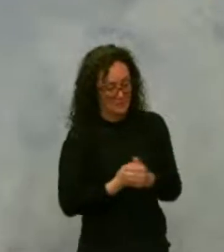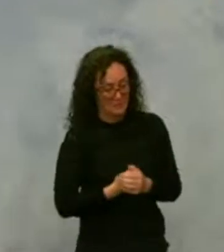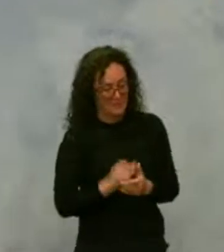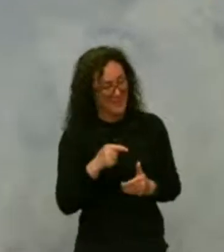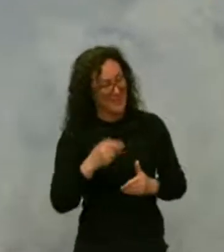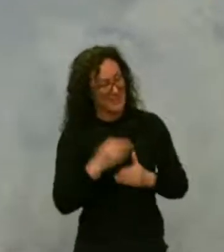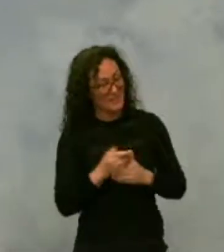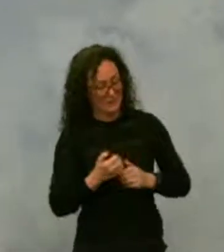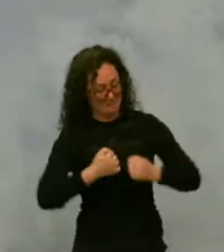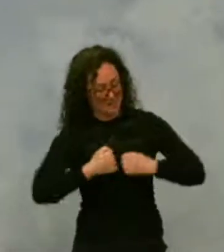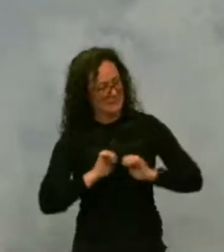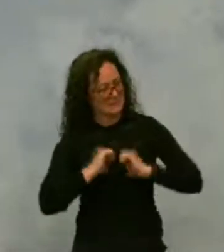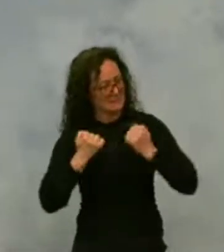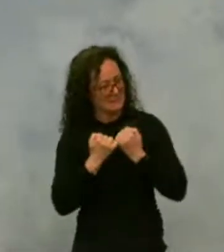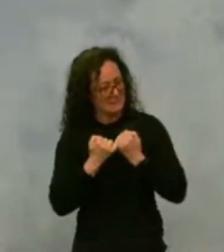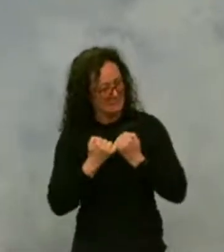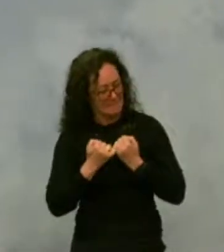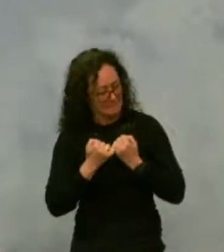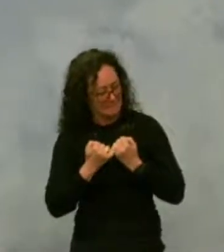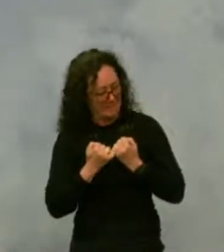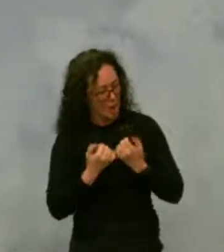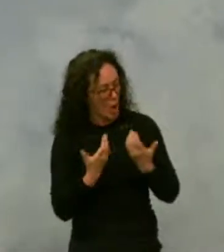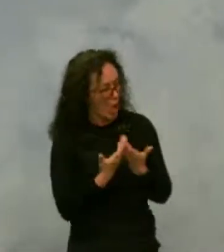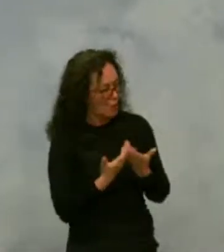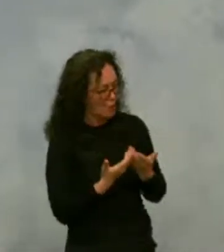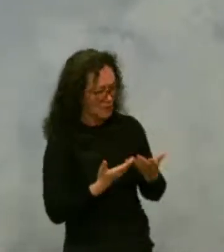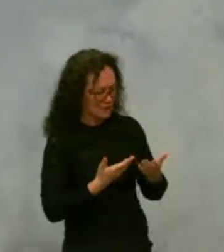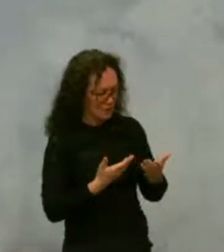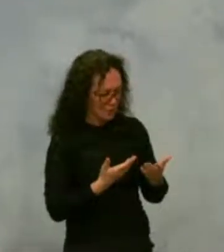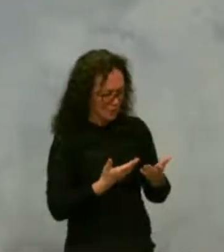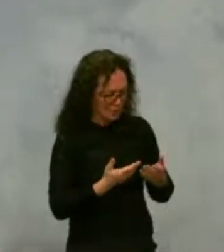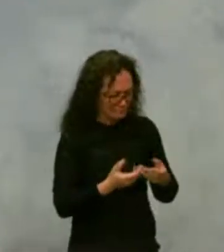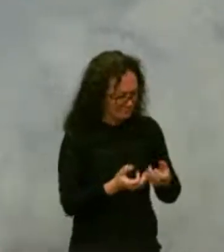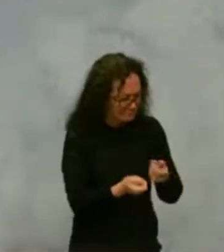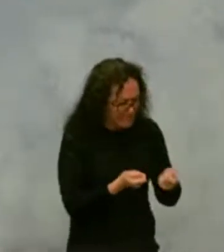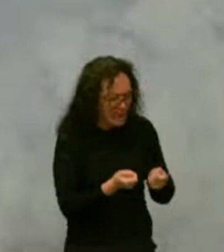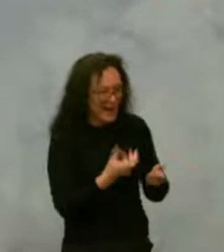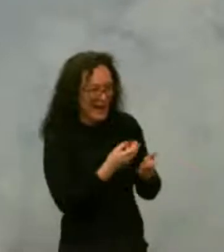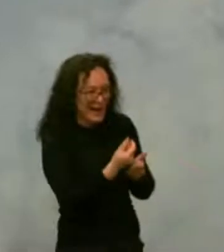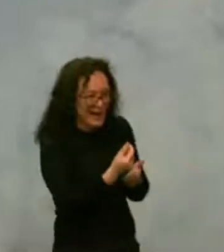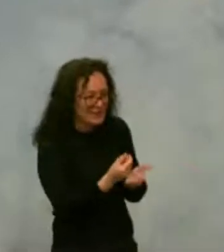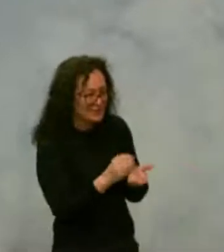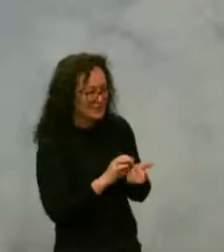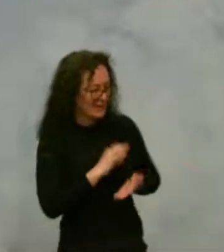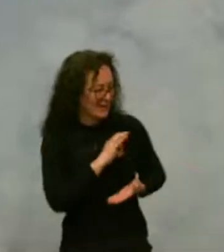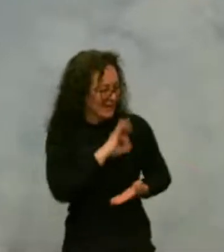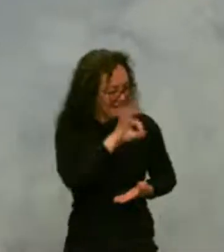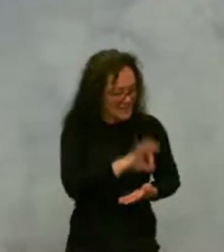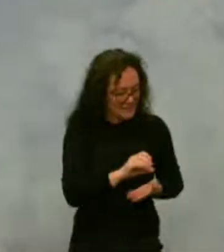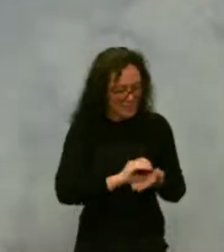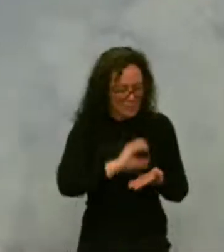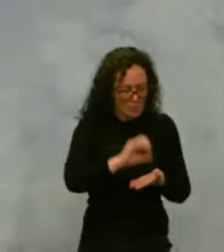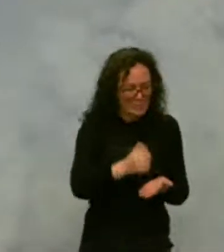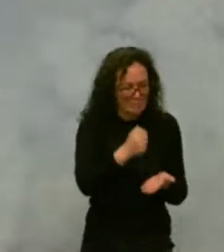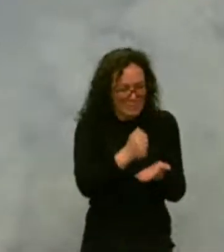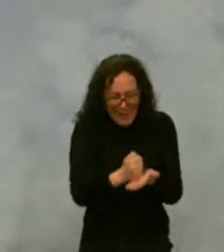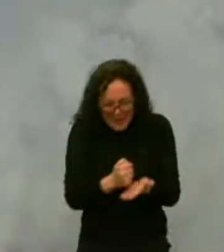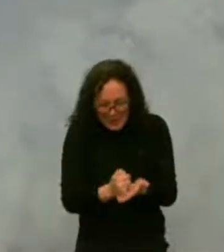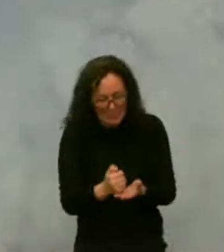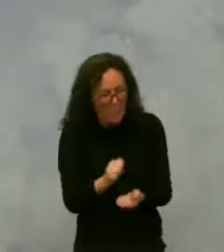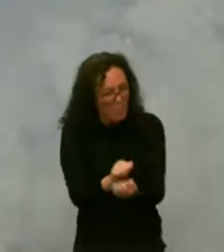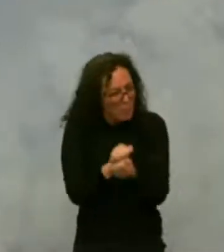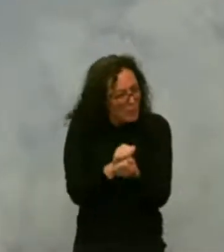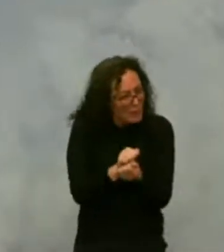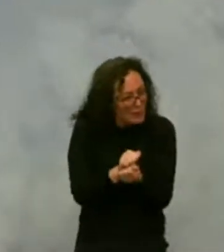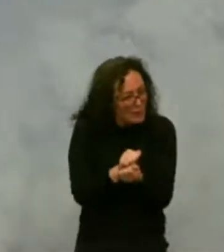within my own team that deals with how we deal with cash and deposits and investments in banks. We deal with borrowing and also the accounting